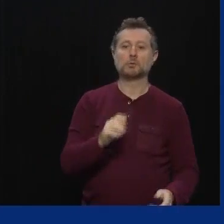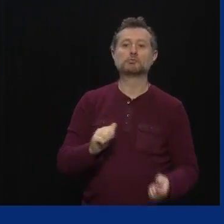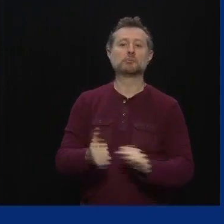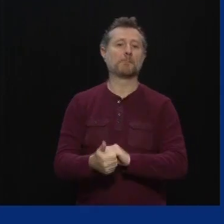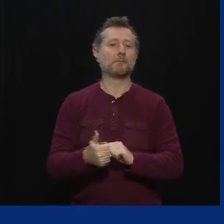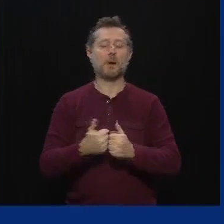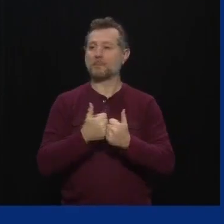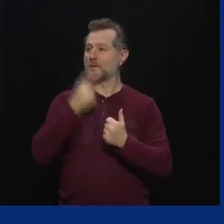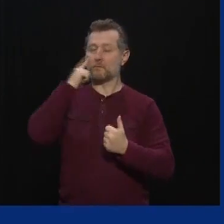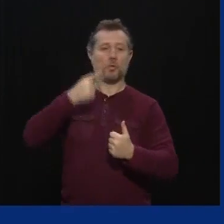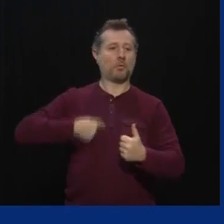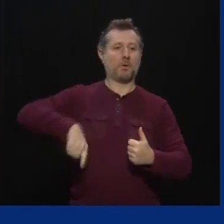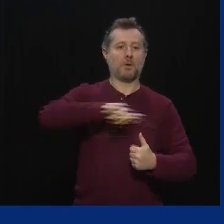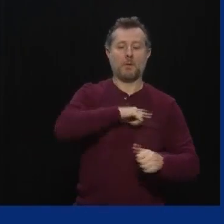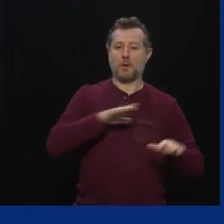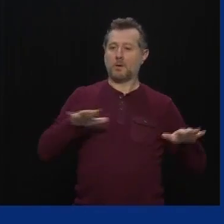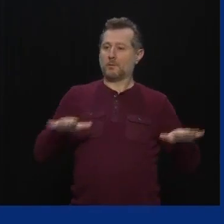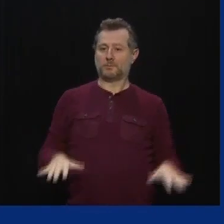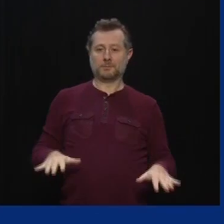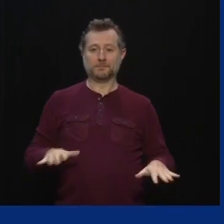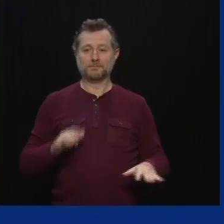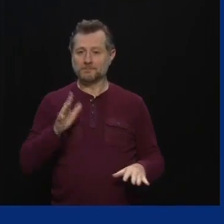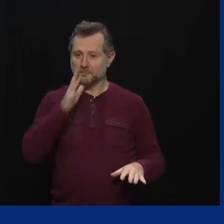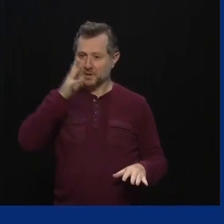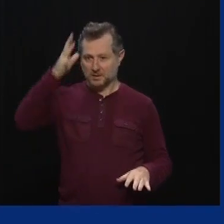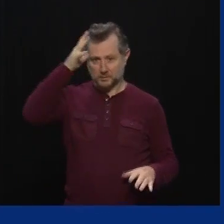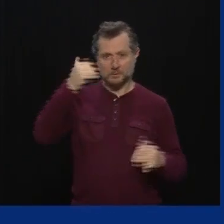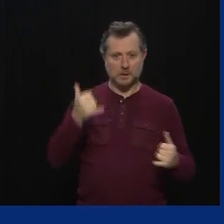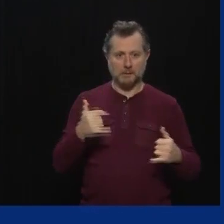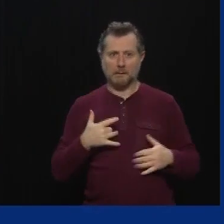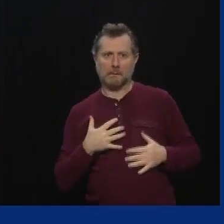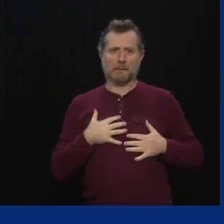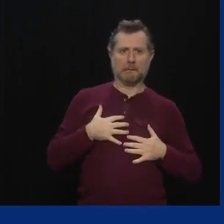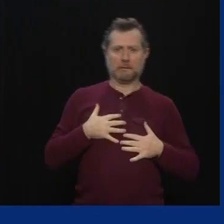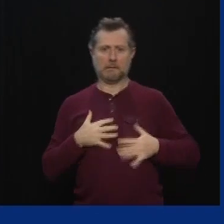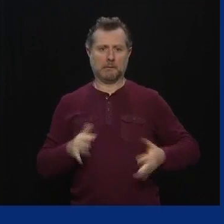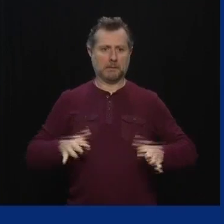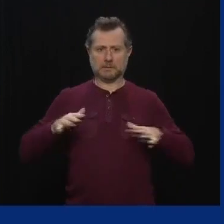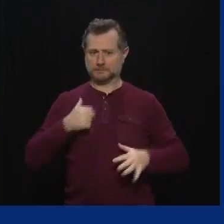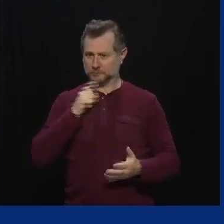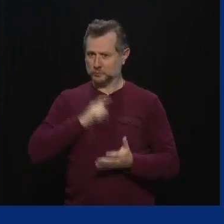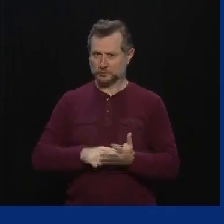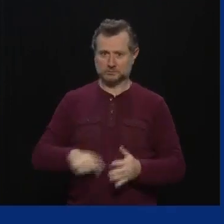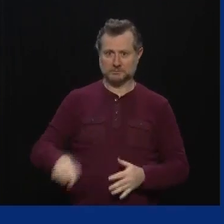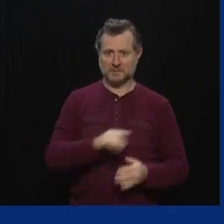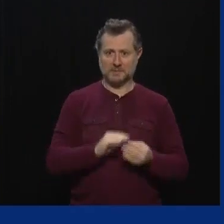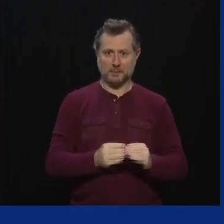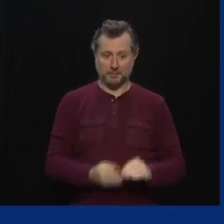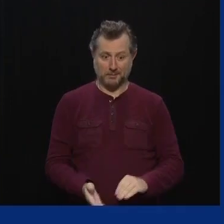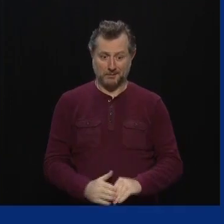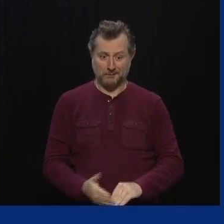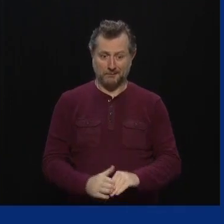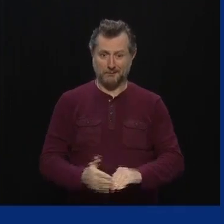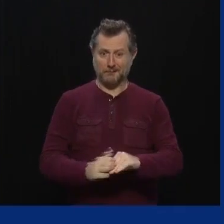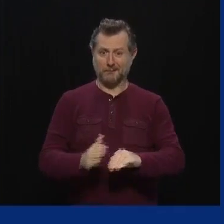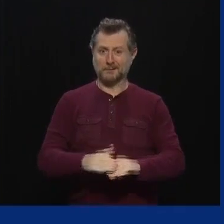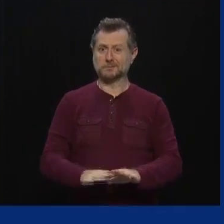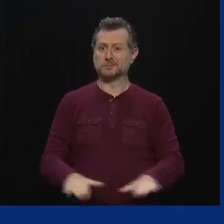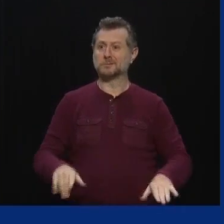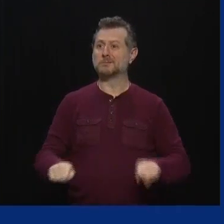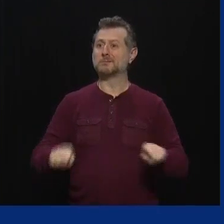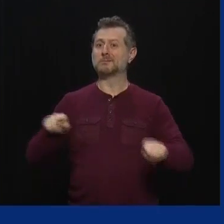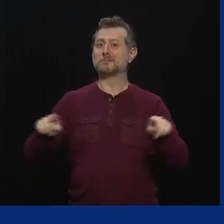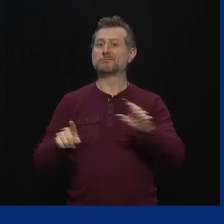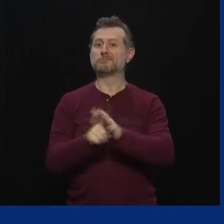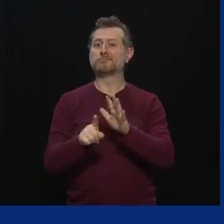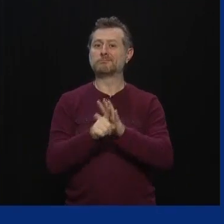is so much anxiety among parents right now, as we saw increases, more so in other parts of the country, but certainly in our own state, increases